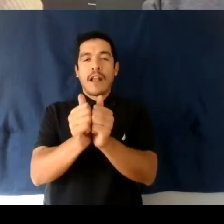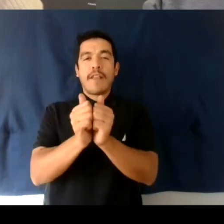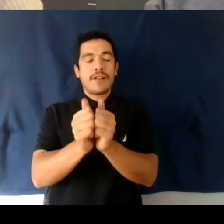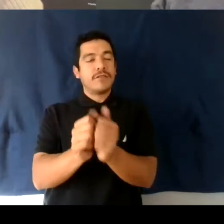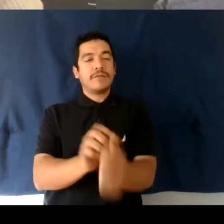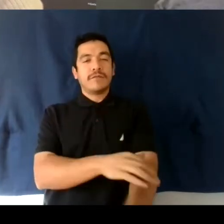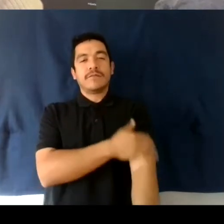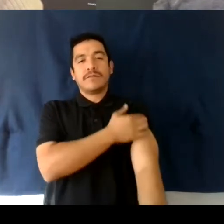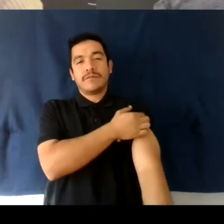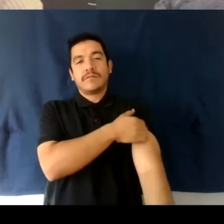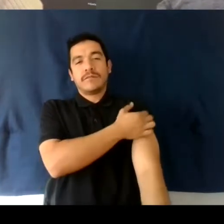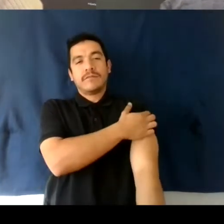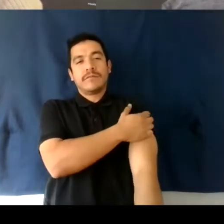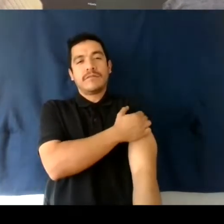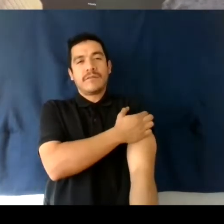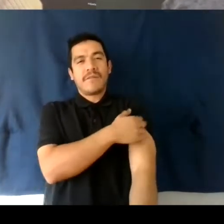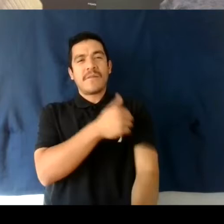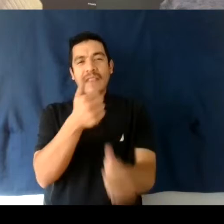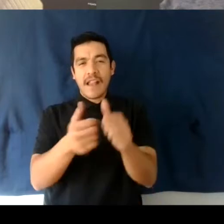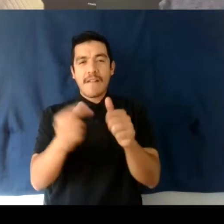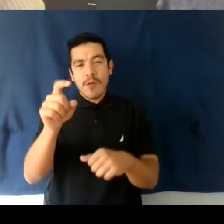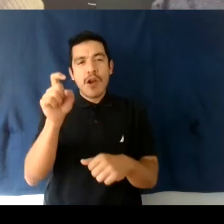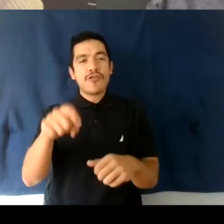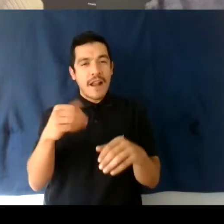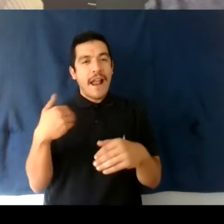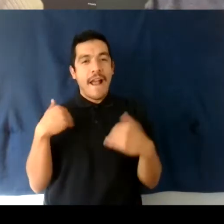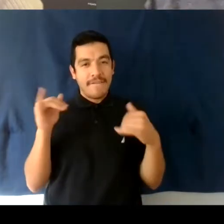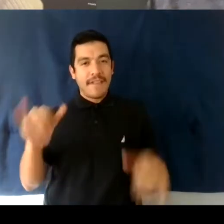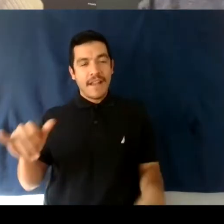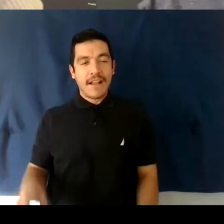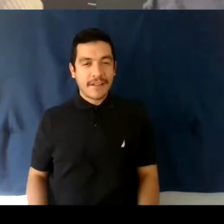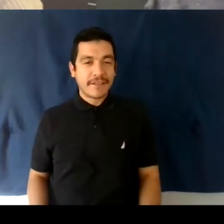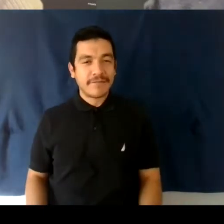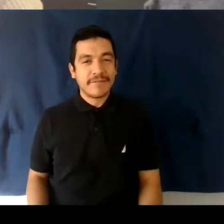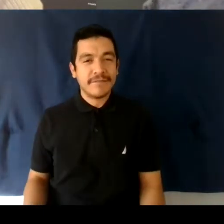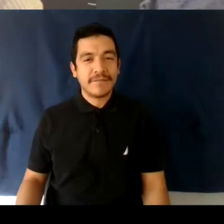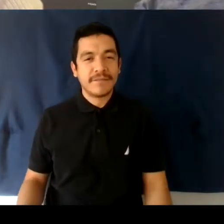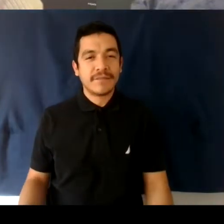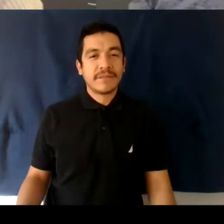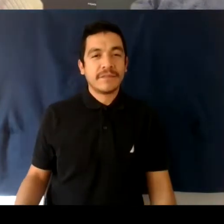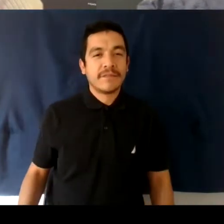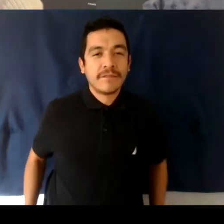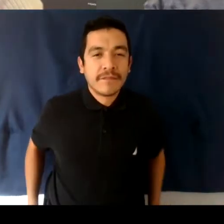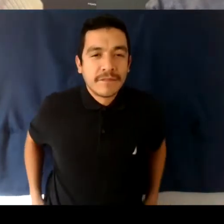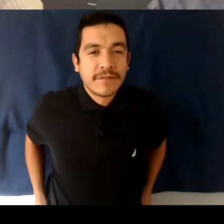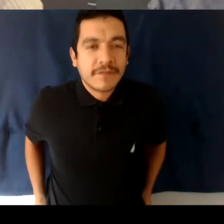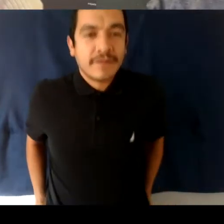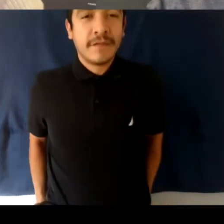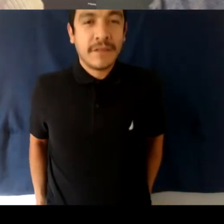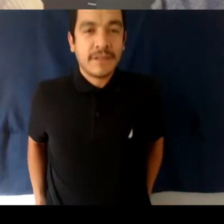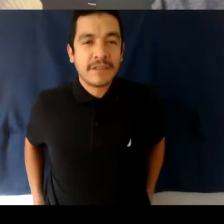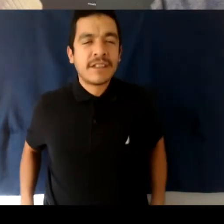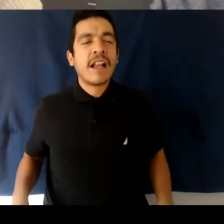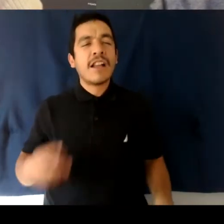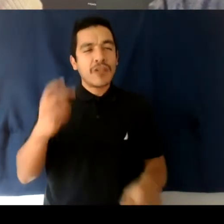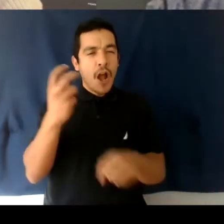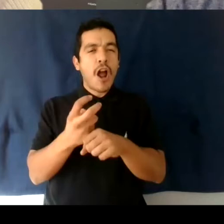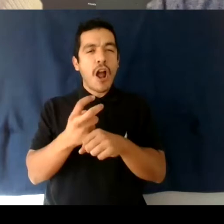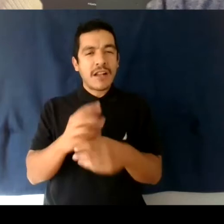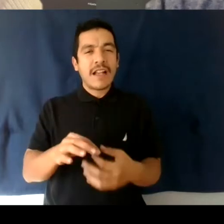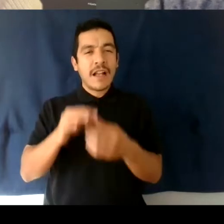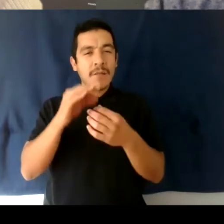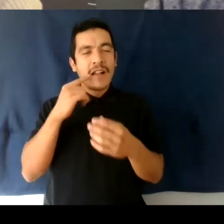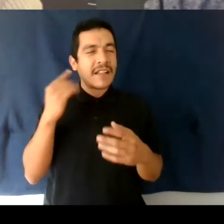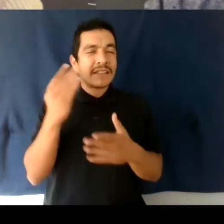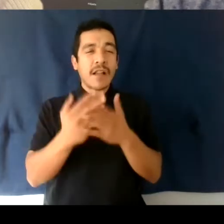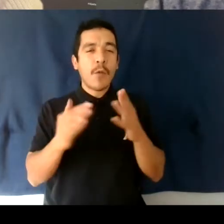I will like everyone should have this. But yeah, and I I think it is agree. hard, especially because like certain rooms,